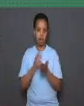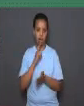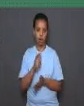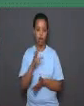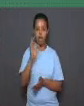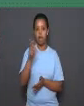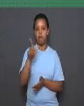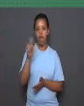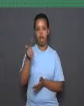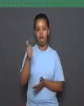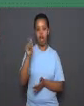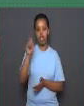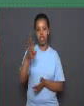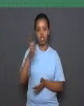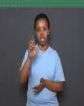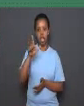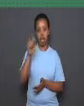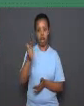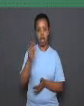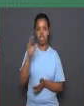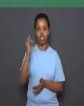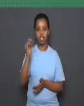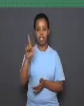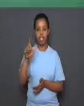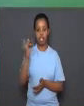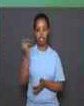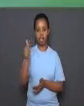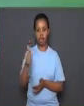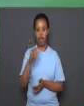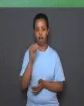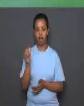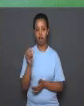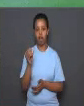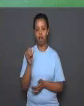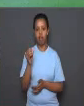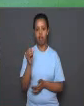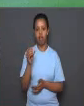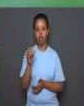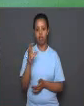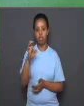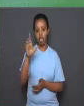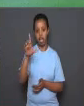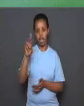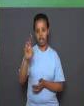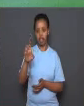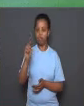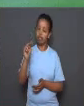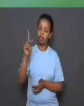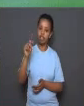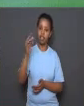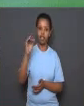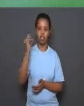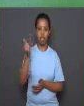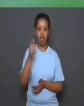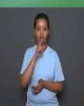flagella, cilia, or centrioles. Students, can you state the